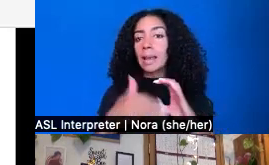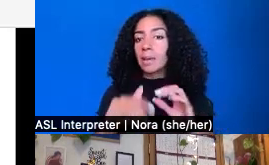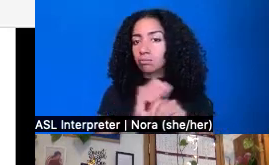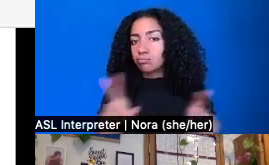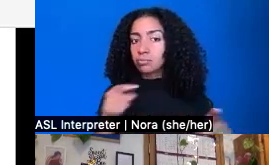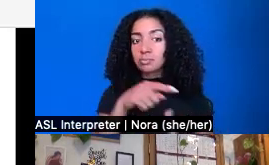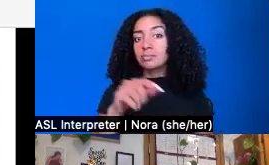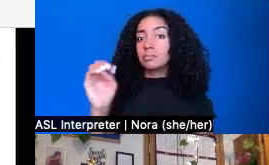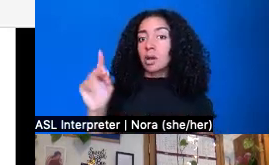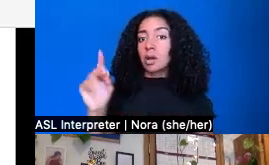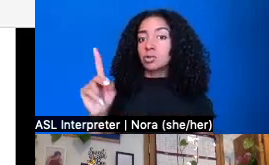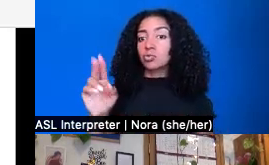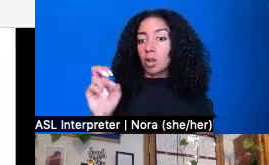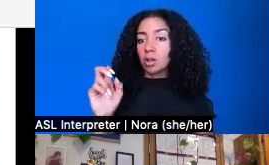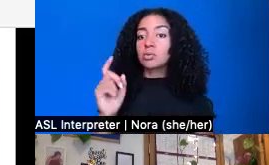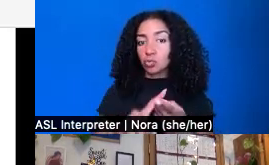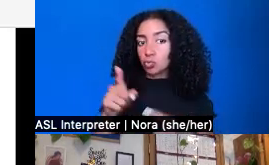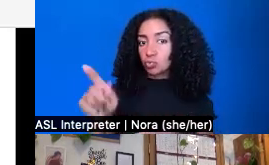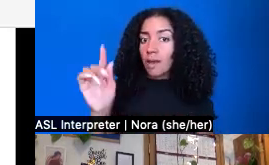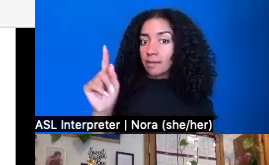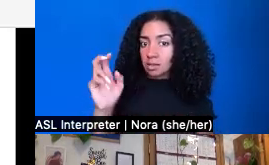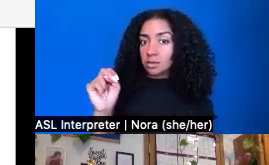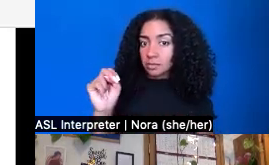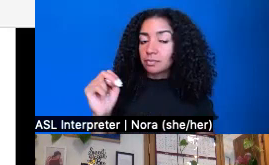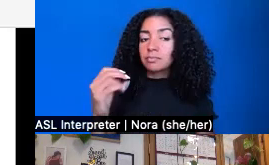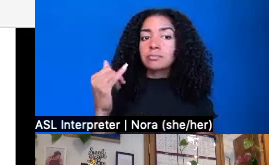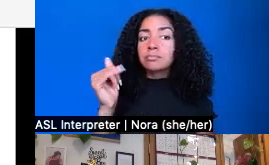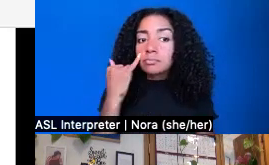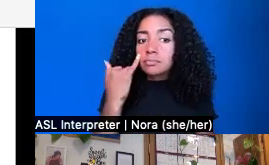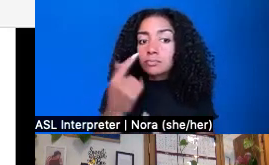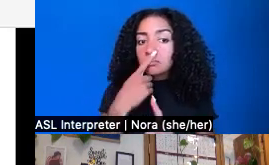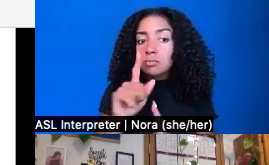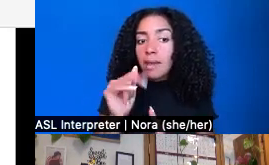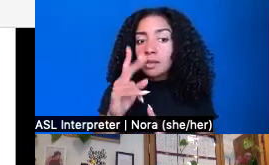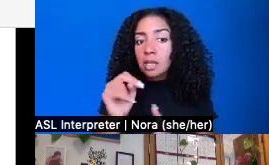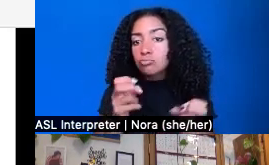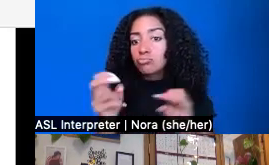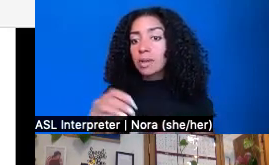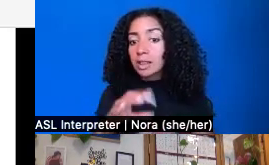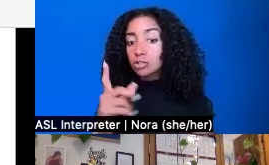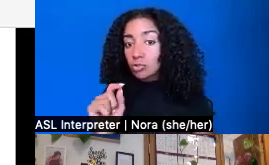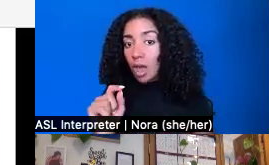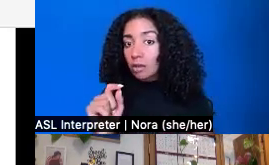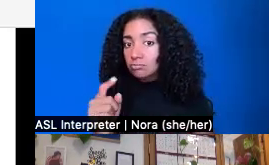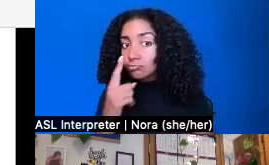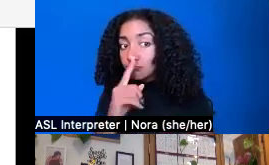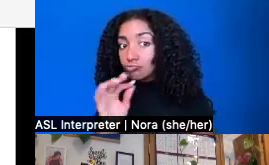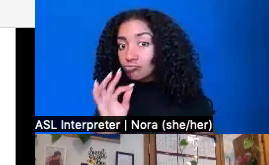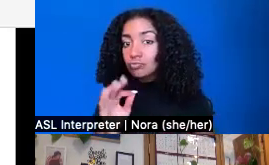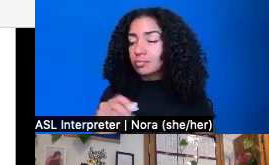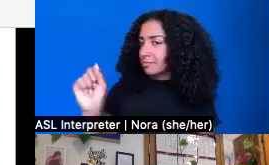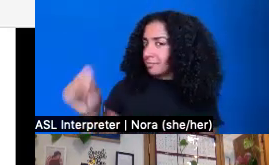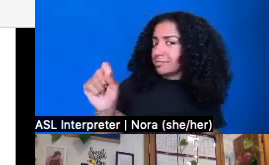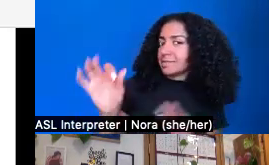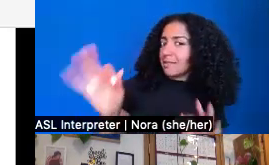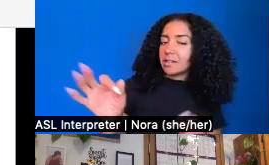you, Afton, and if you can drop it in the chat, that would be awesome. Oh, for sure. Normally I do that in the